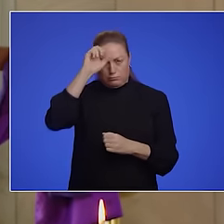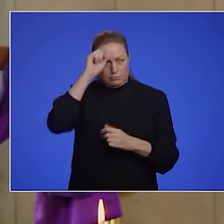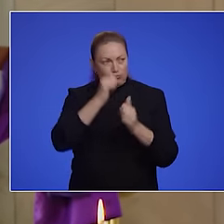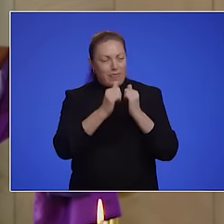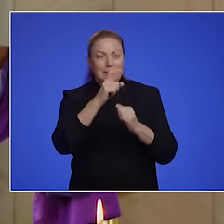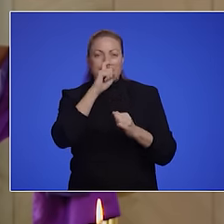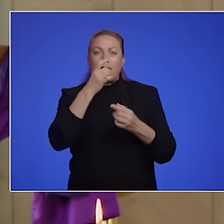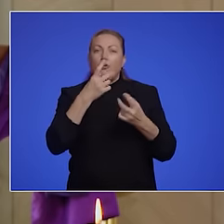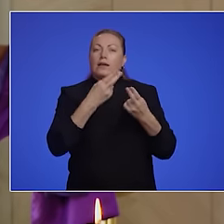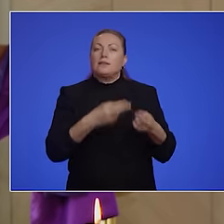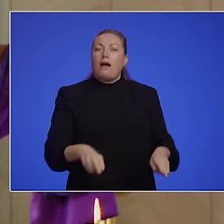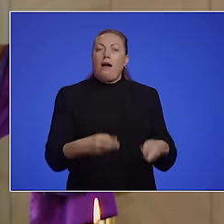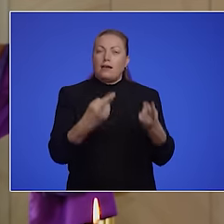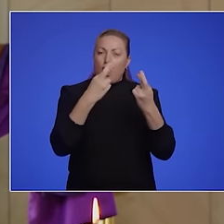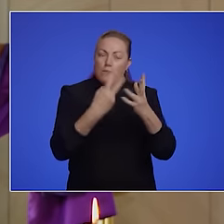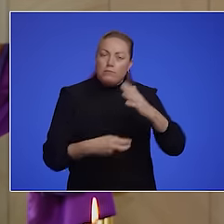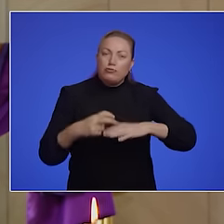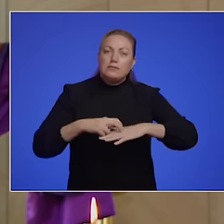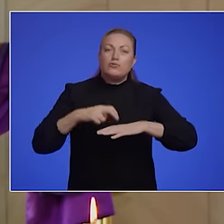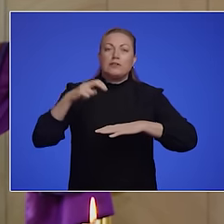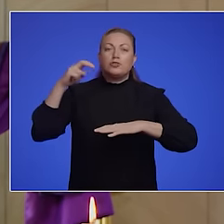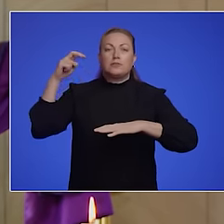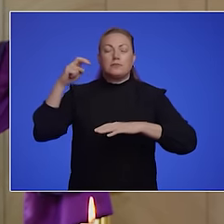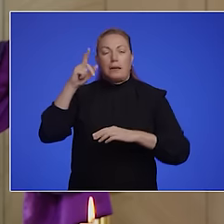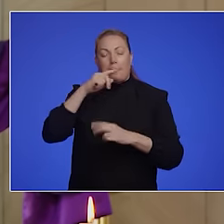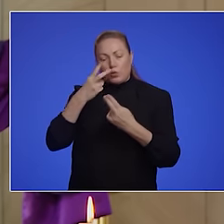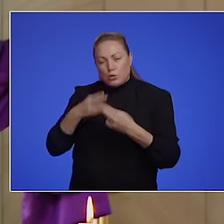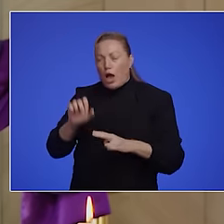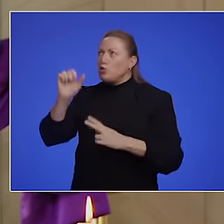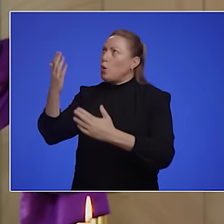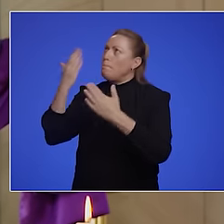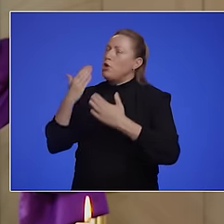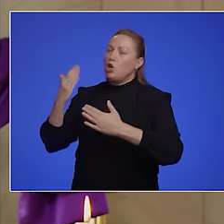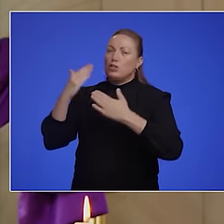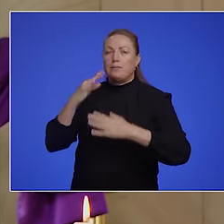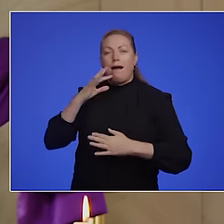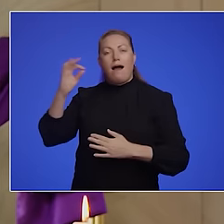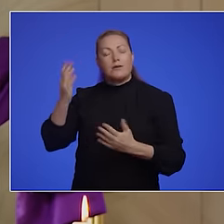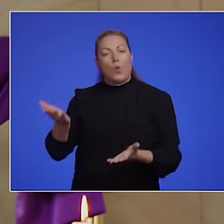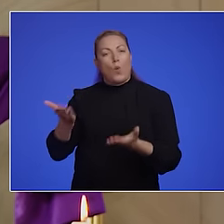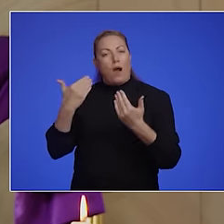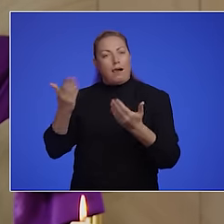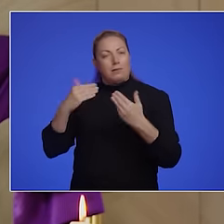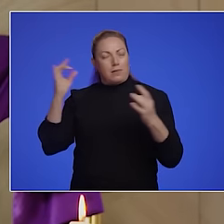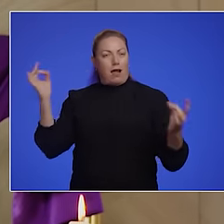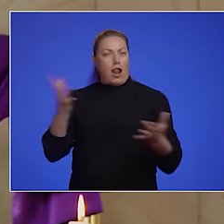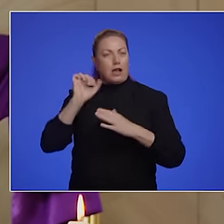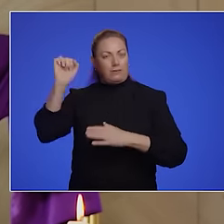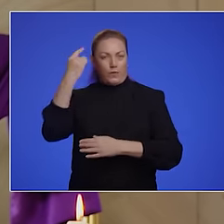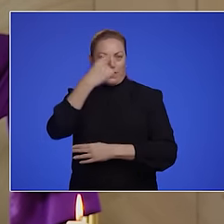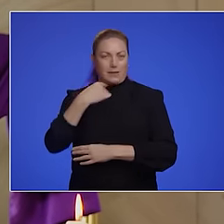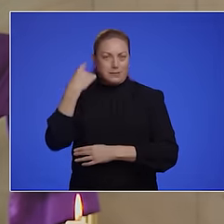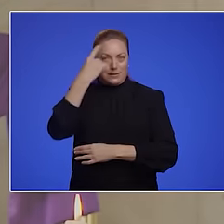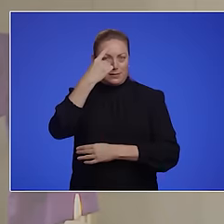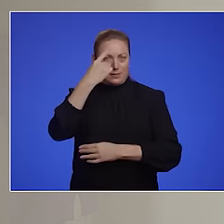sisters Who have fallen asleep in the hope of the resurrection And all who have died in your mercy Welcome them into the light of your